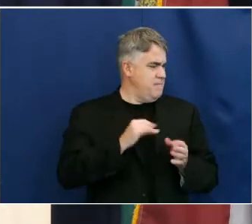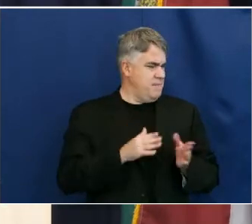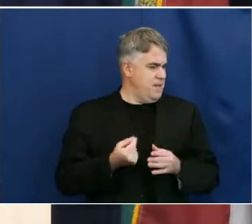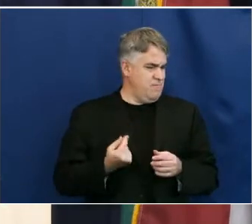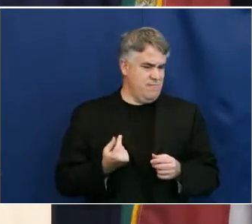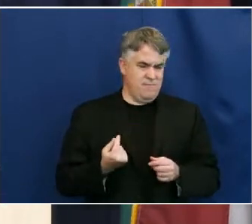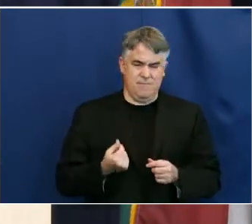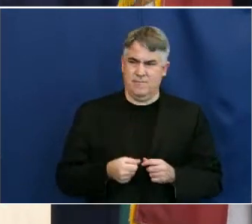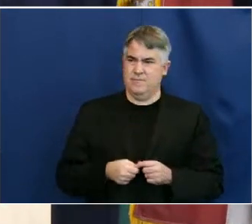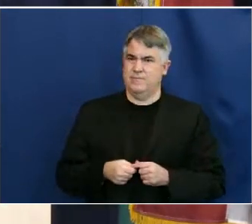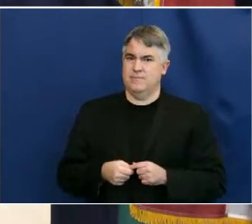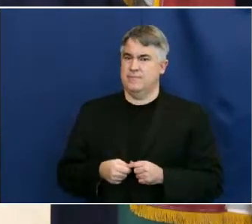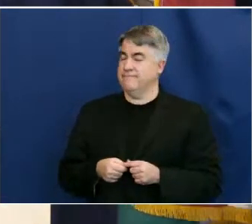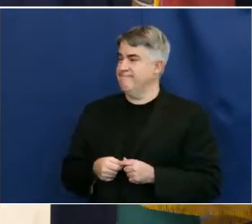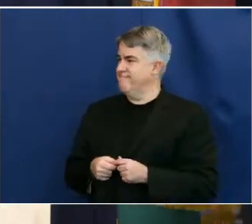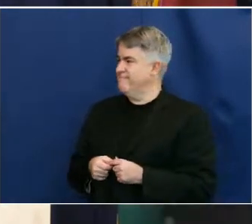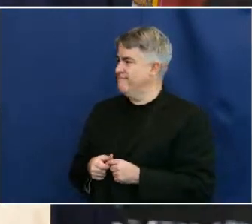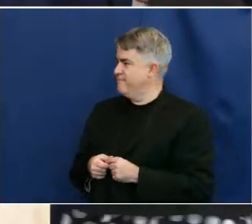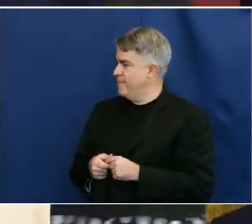system.